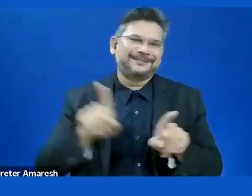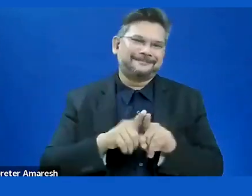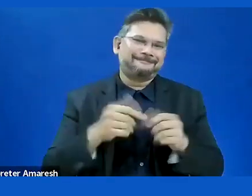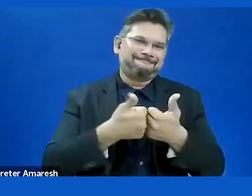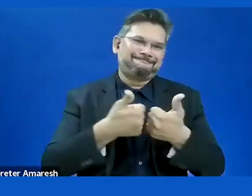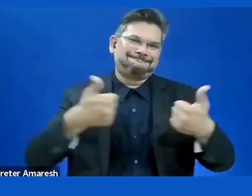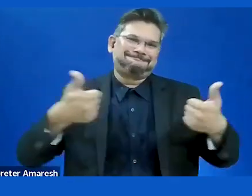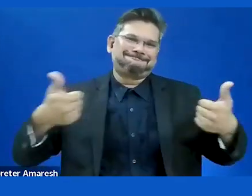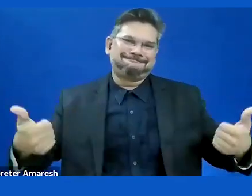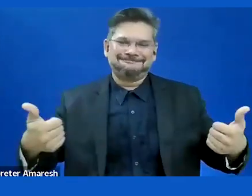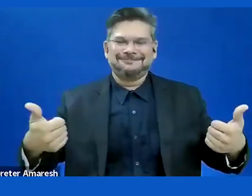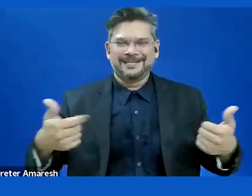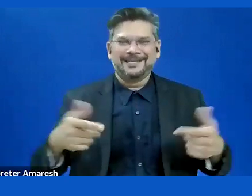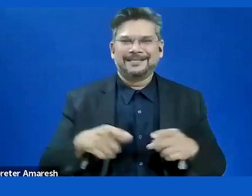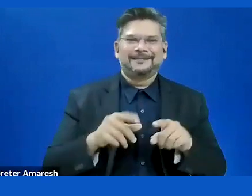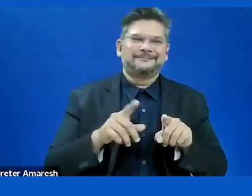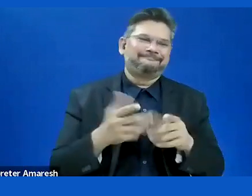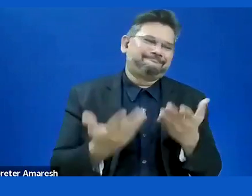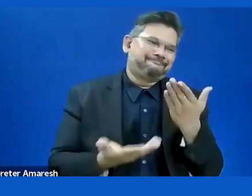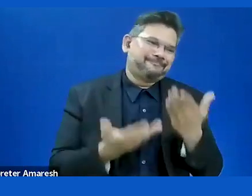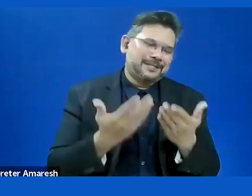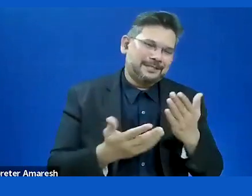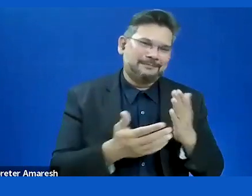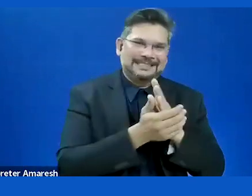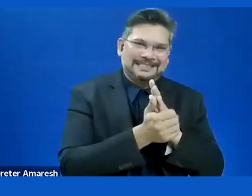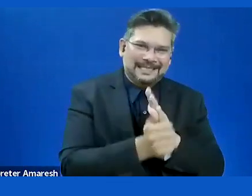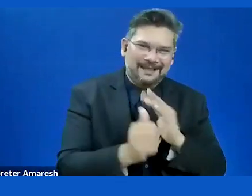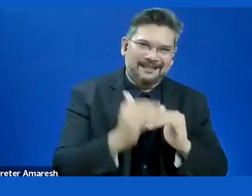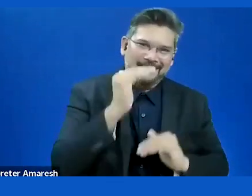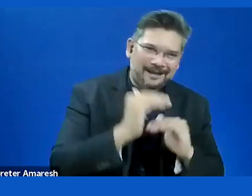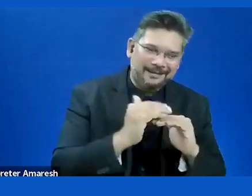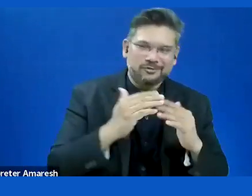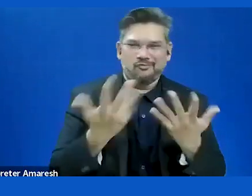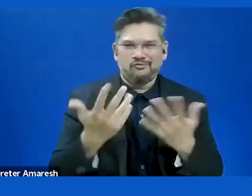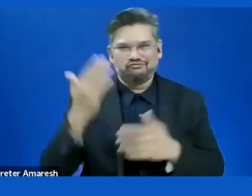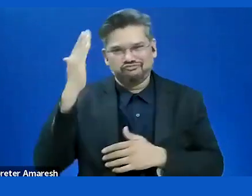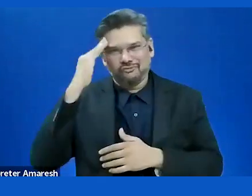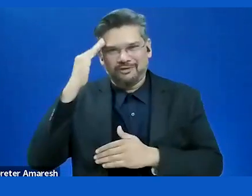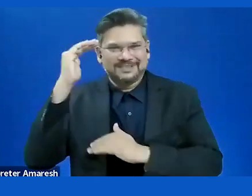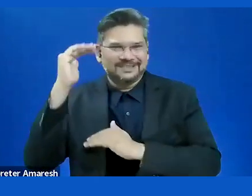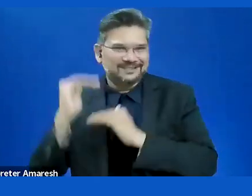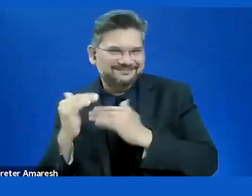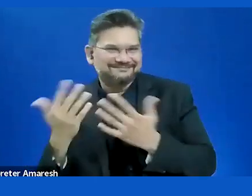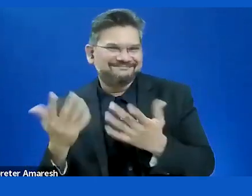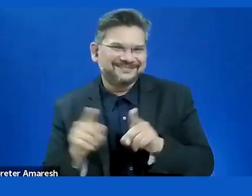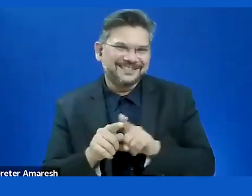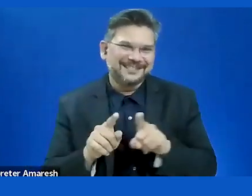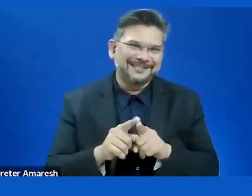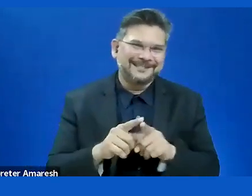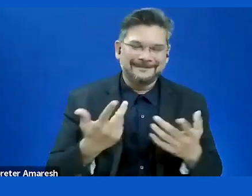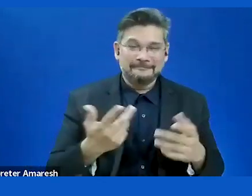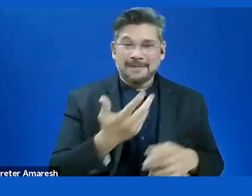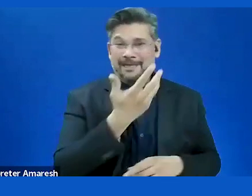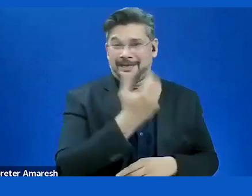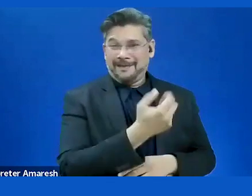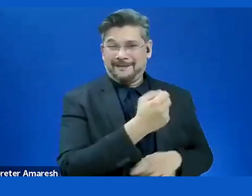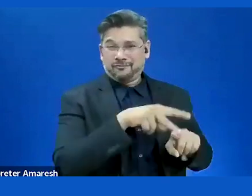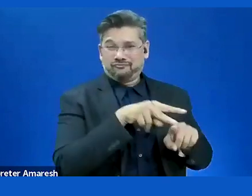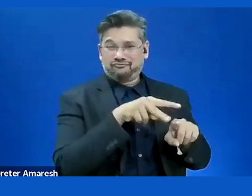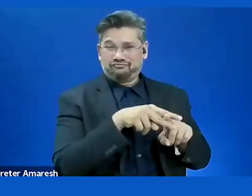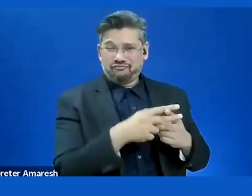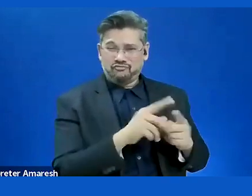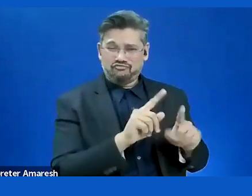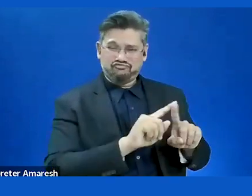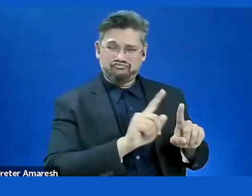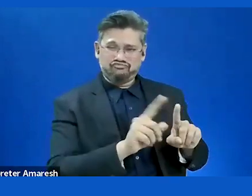lack of skills and lack of knowledge and experience, and we do have a lot of cool things and good technology out there already. So we should just make sure